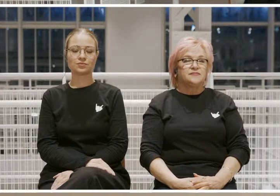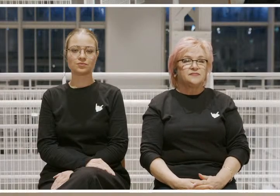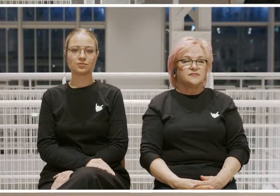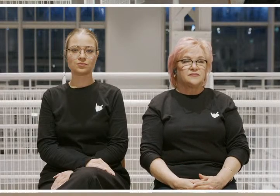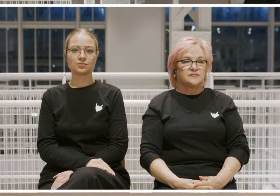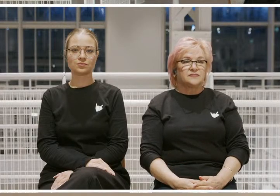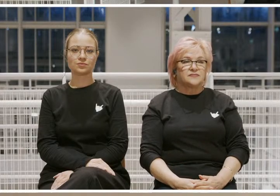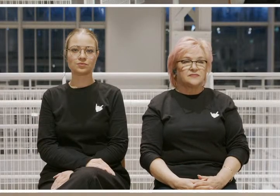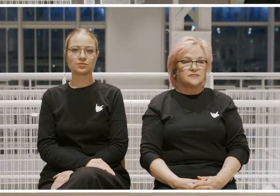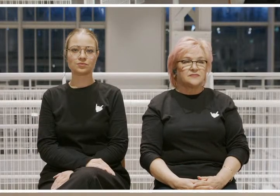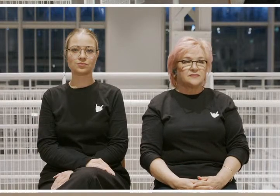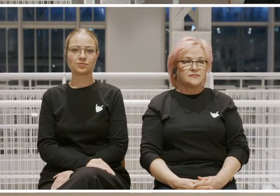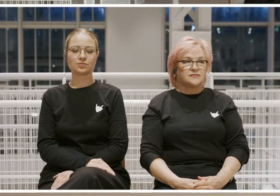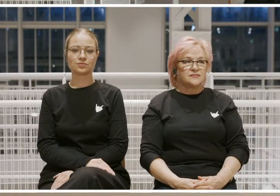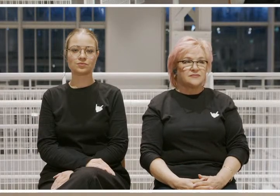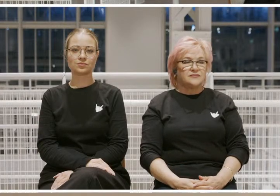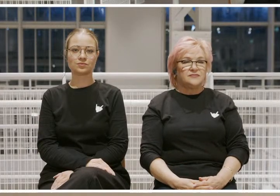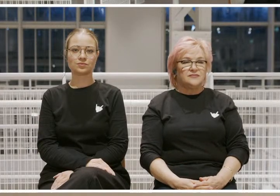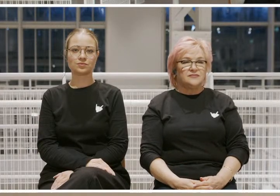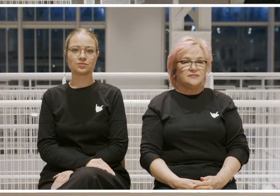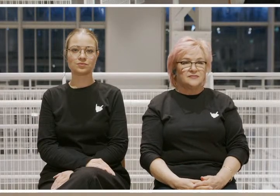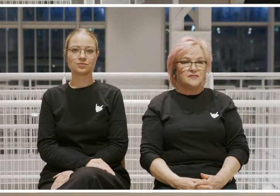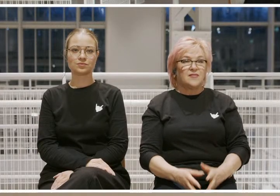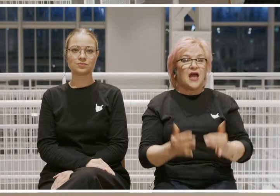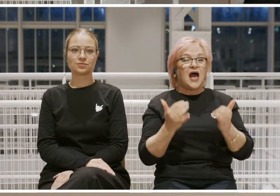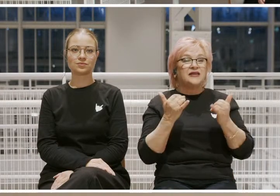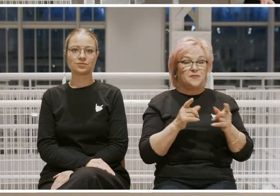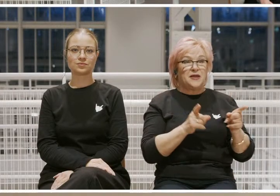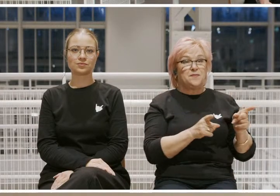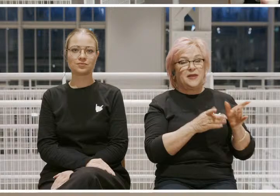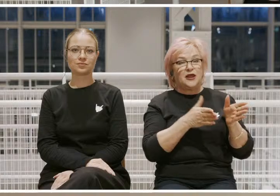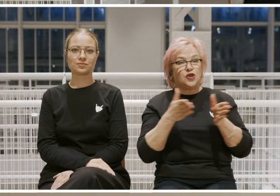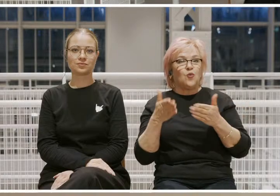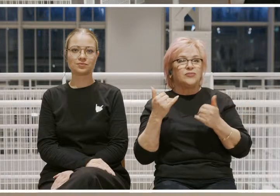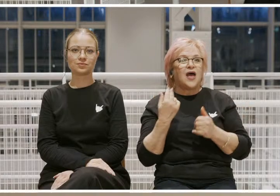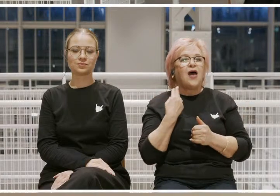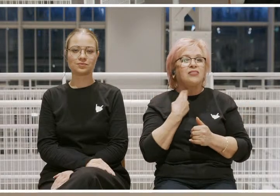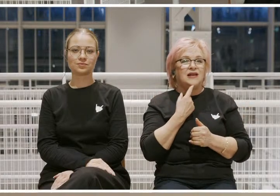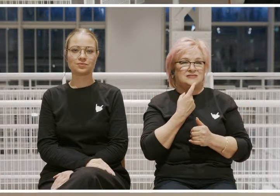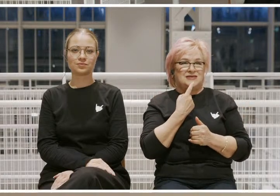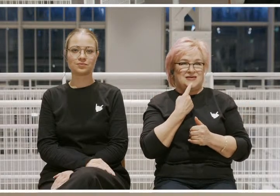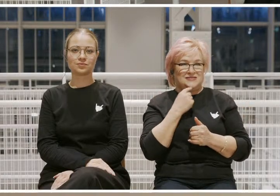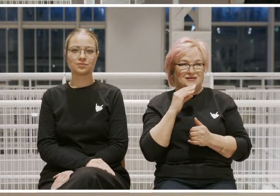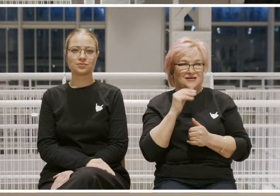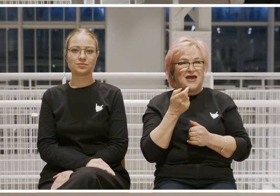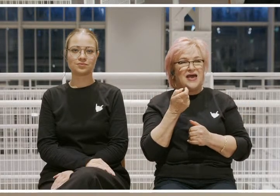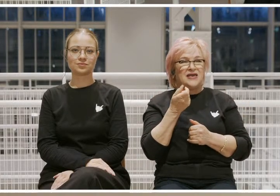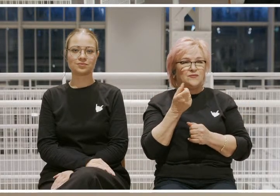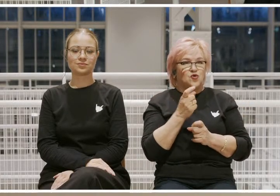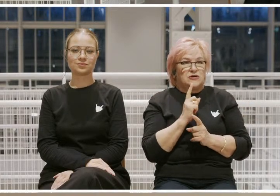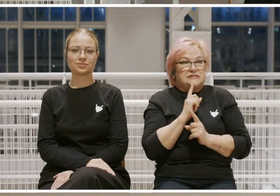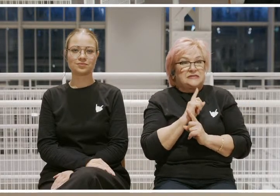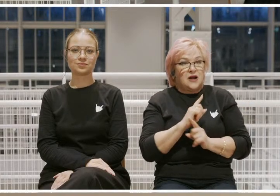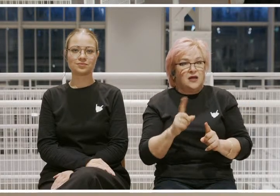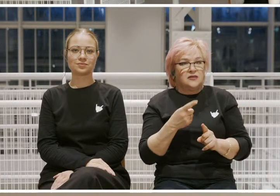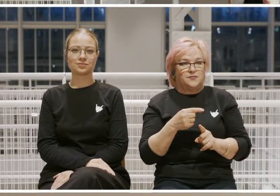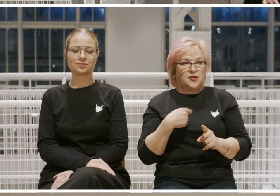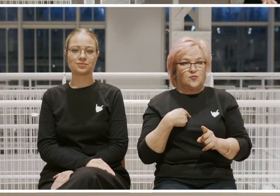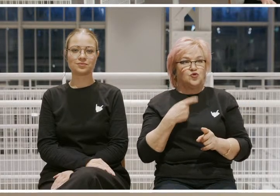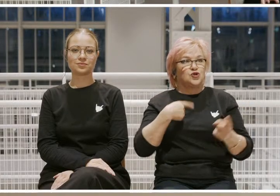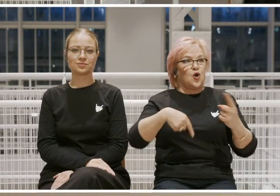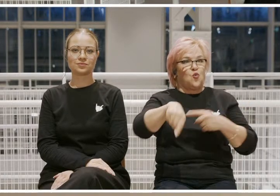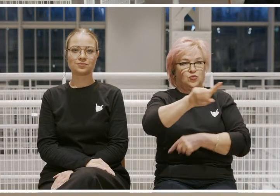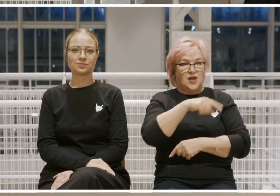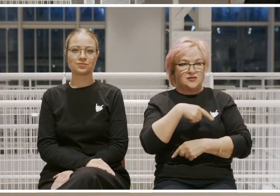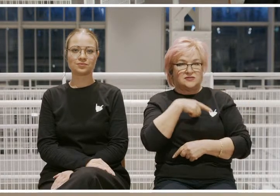start. All right, now I'm going to be speaking in English. Which is weird because the audience is in Russian and I am in Russian.